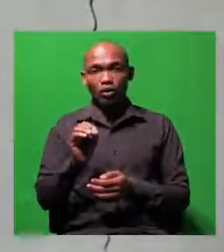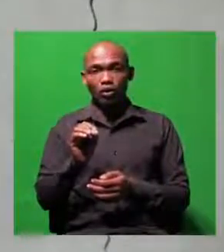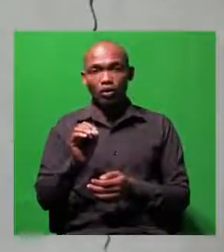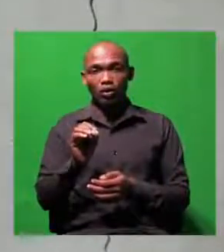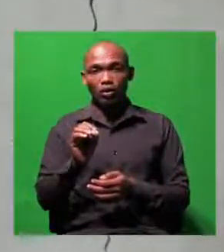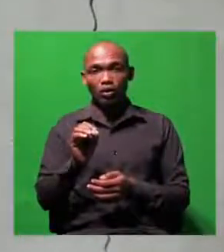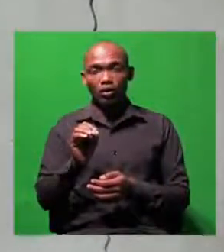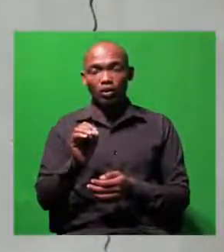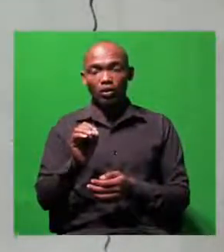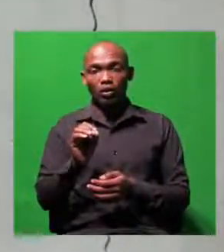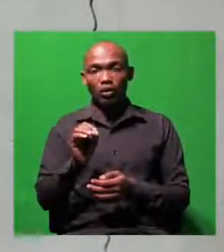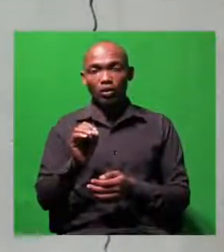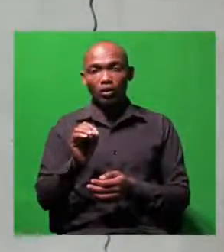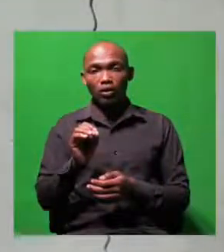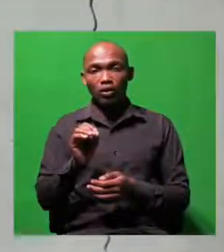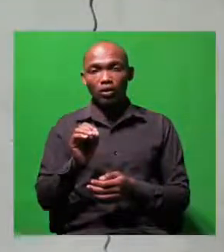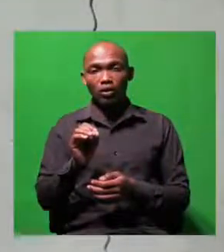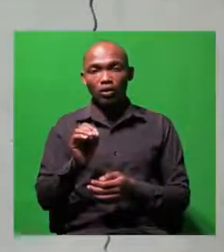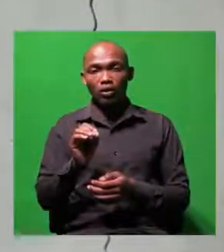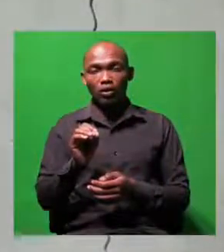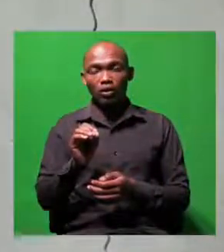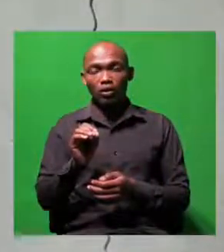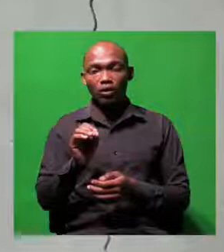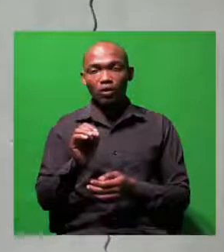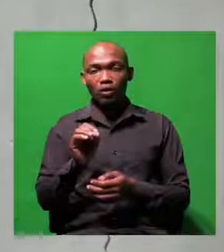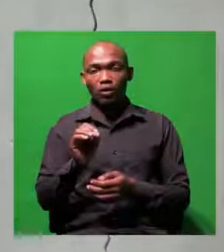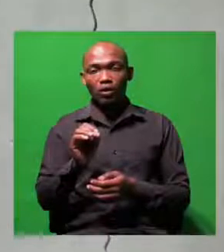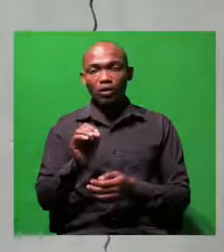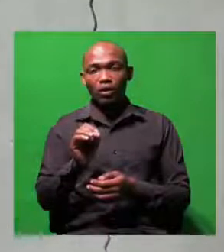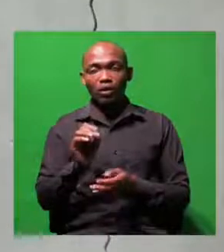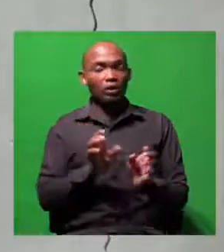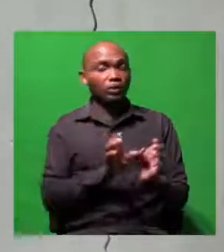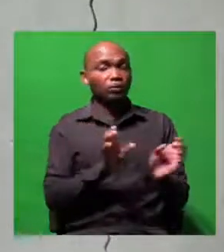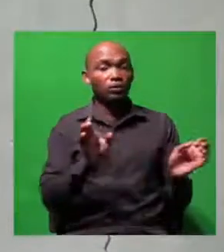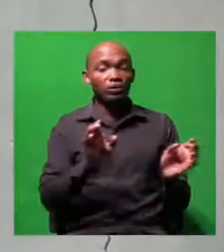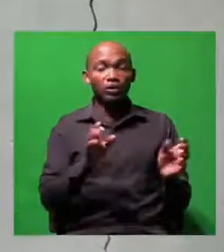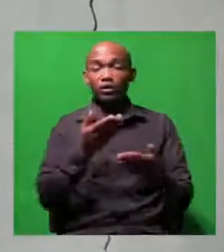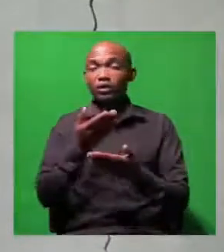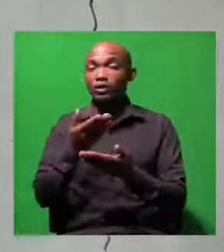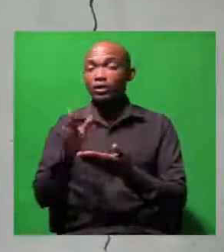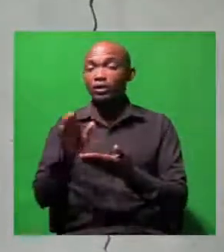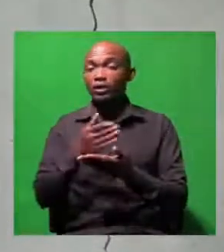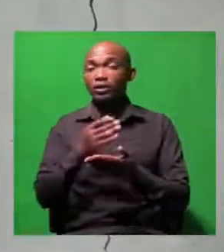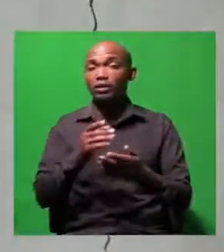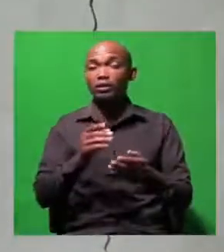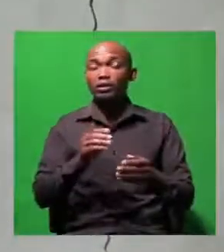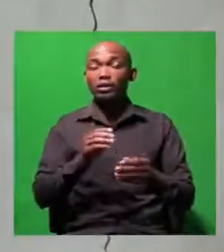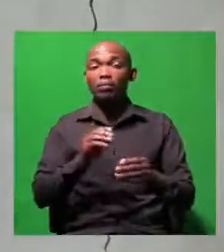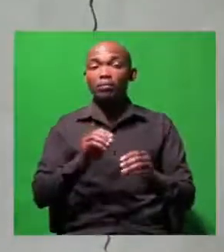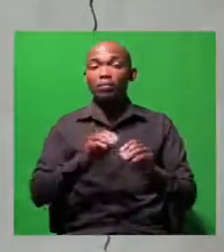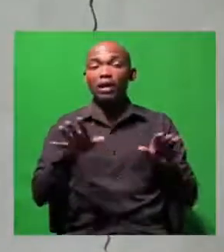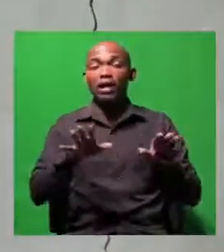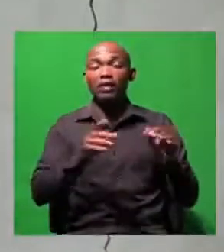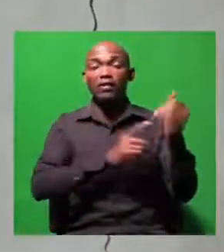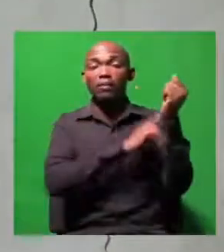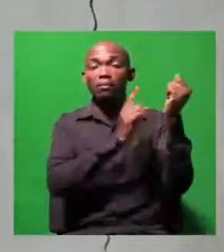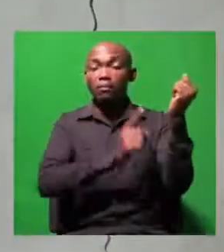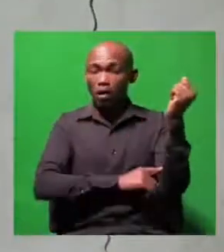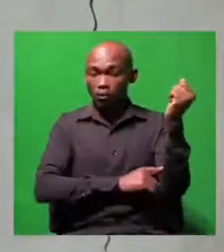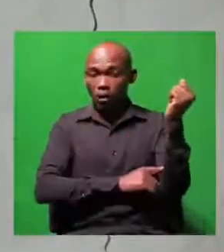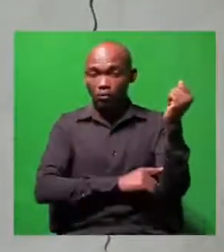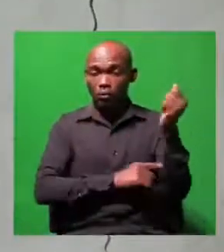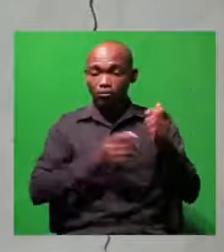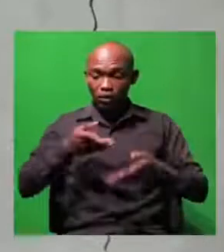If there was a person able to work or to supply his power